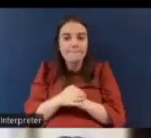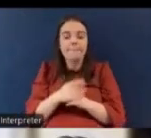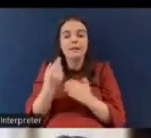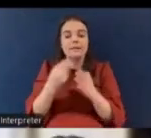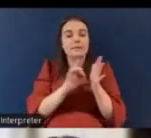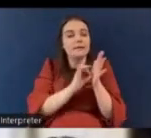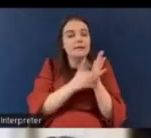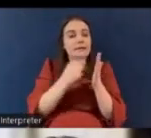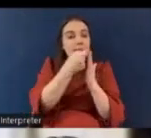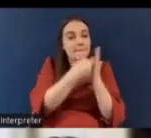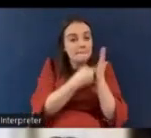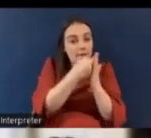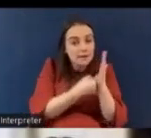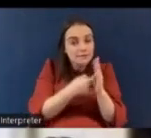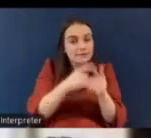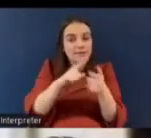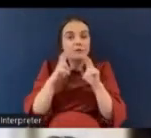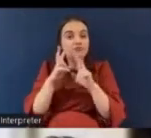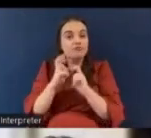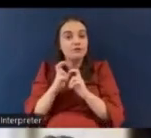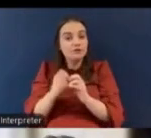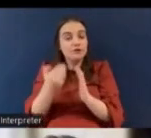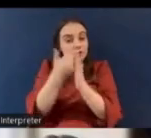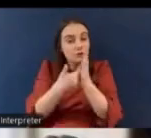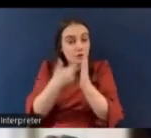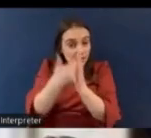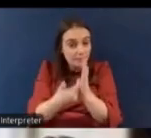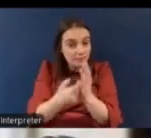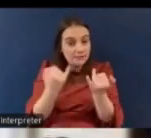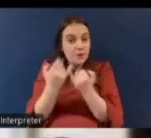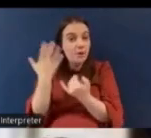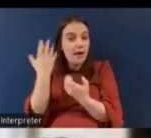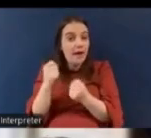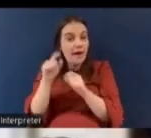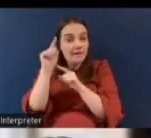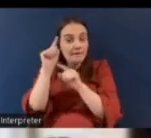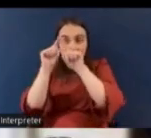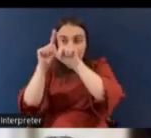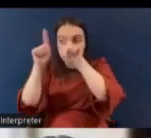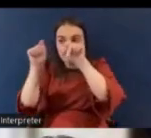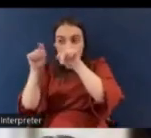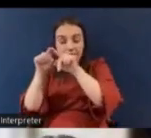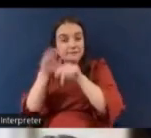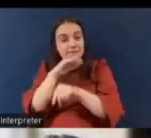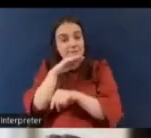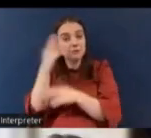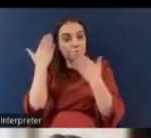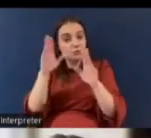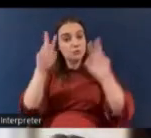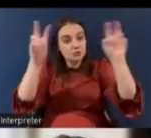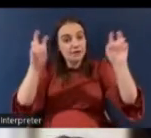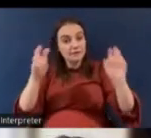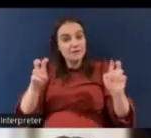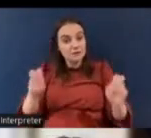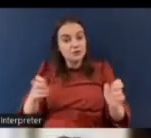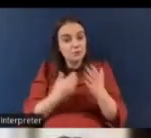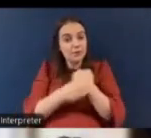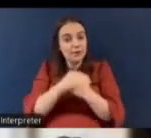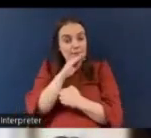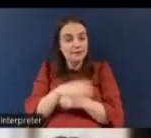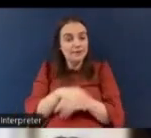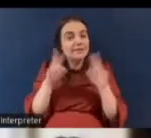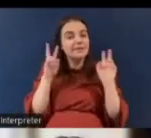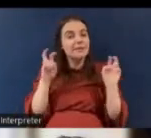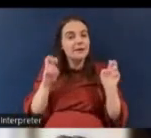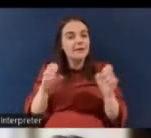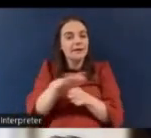in this area, and research documents. So we have little boxes that show you definitions of each of these things. The thematic